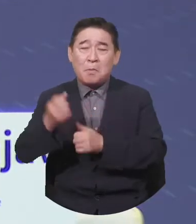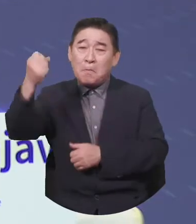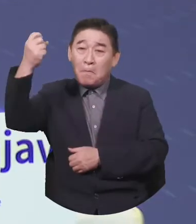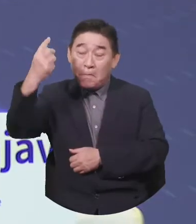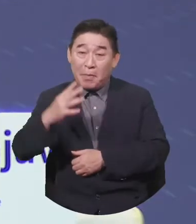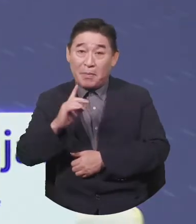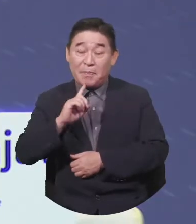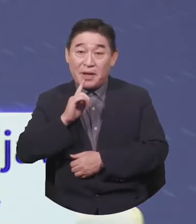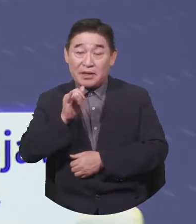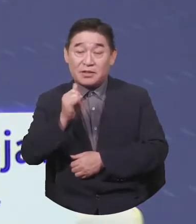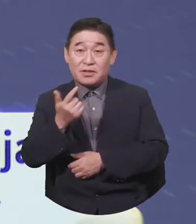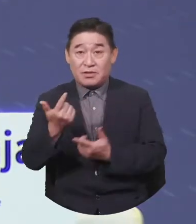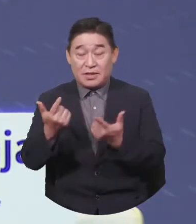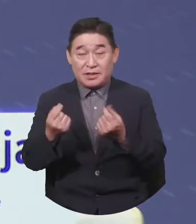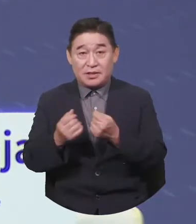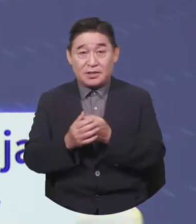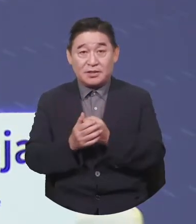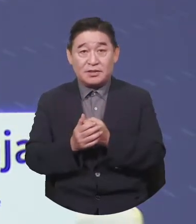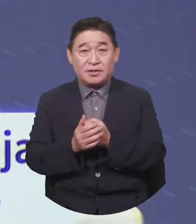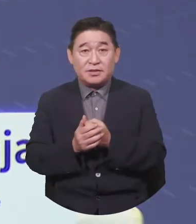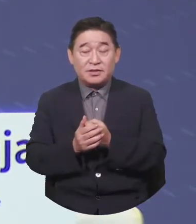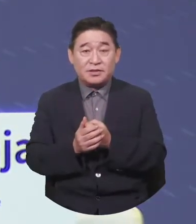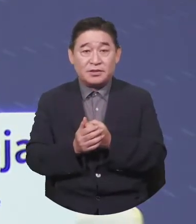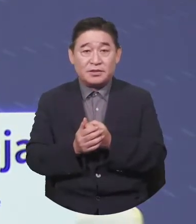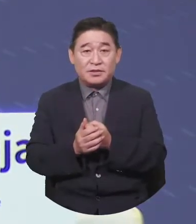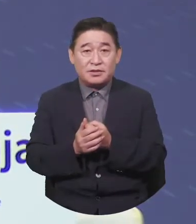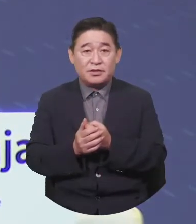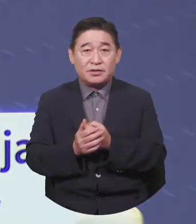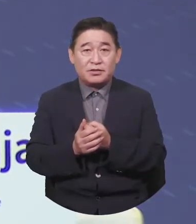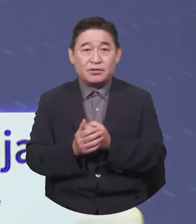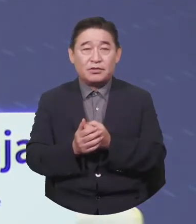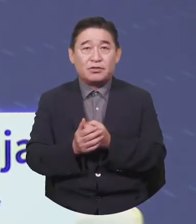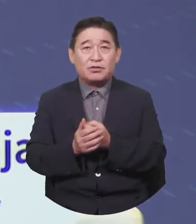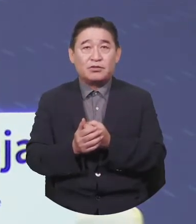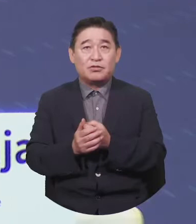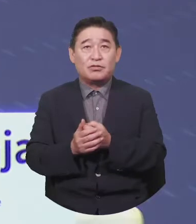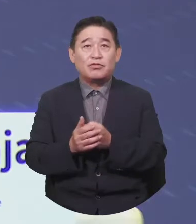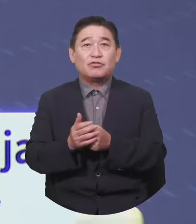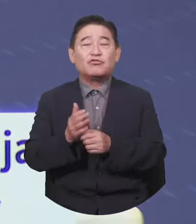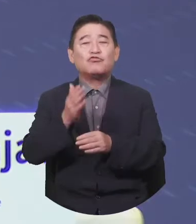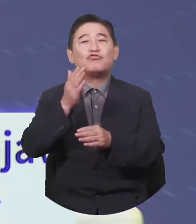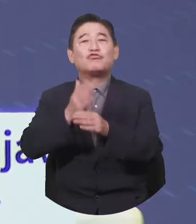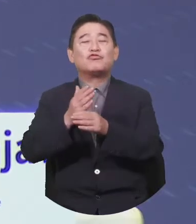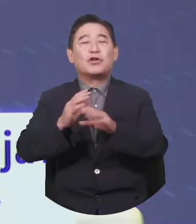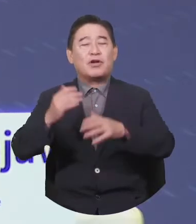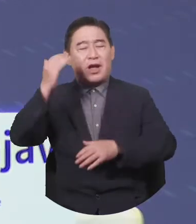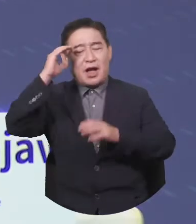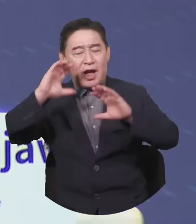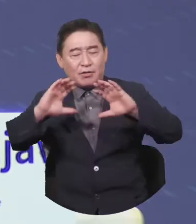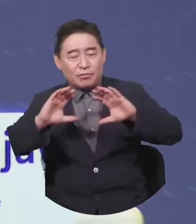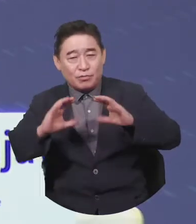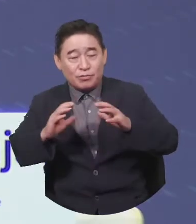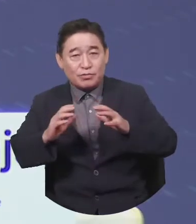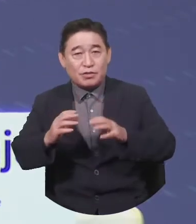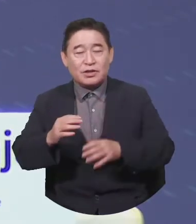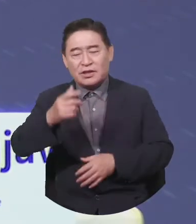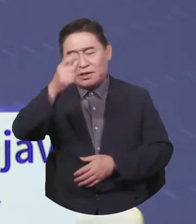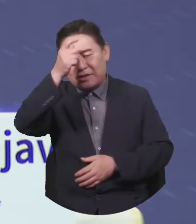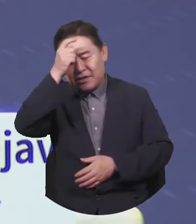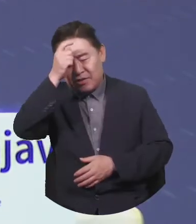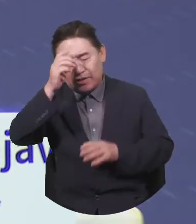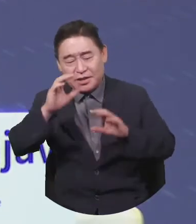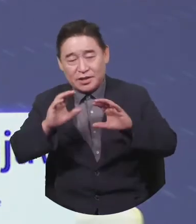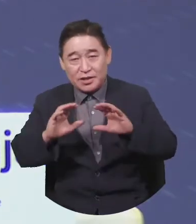role of the middle power countries, such as Korea, Turkey,